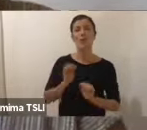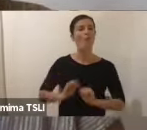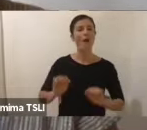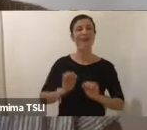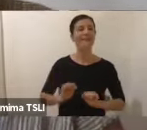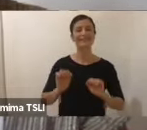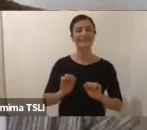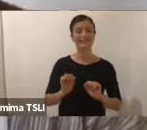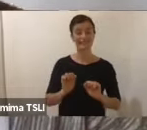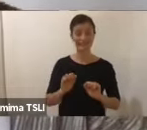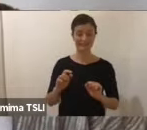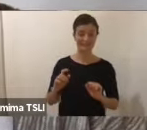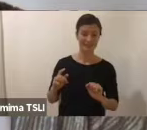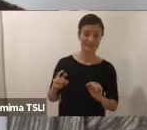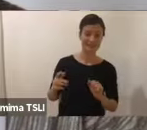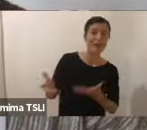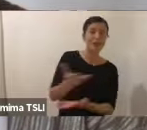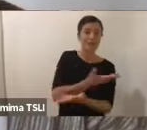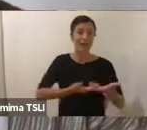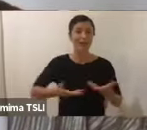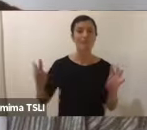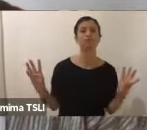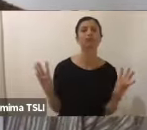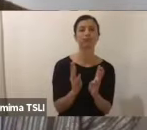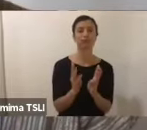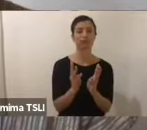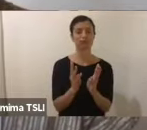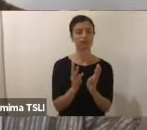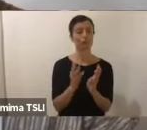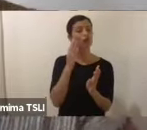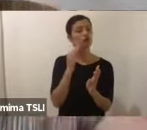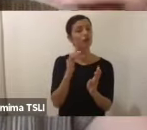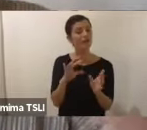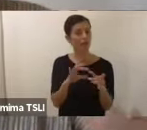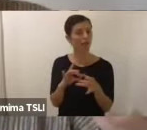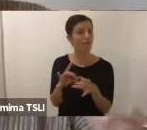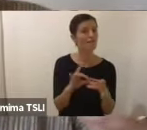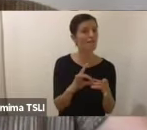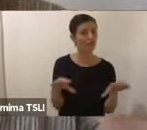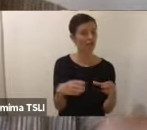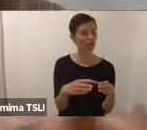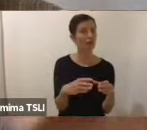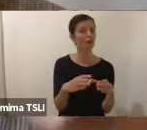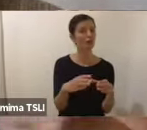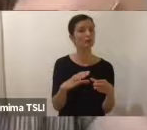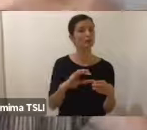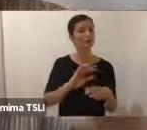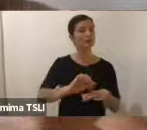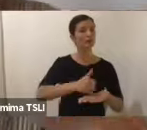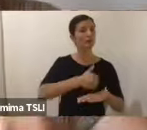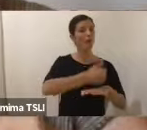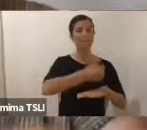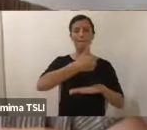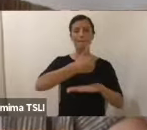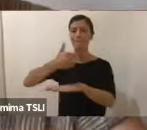and connecting and talking about this and forming racial affinity groups in particular and really um looking at this intersection between